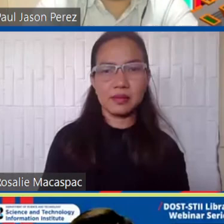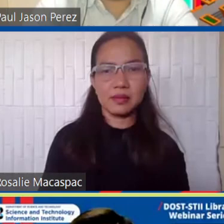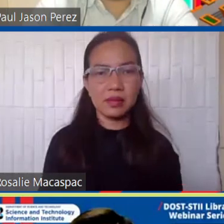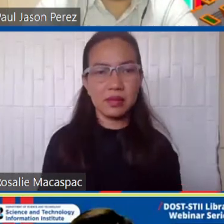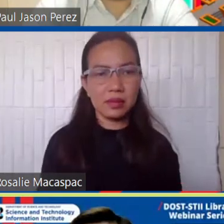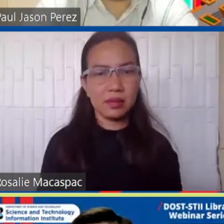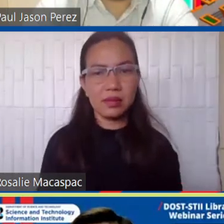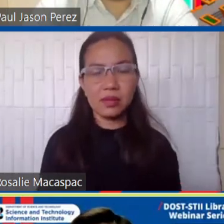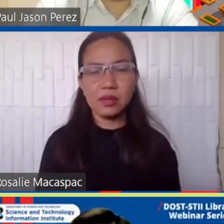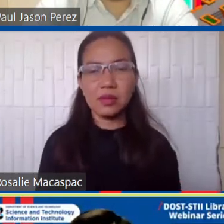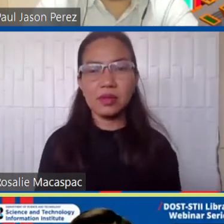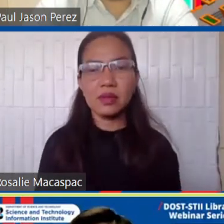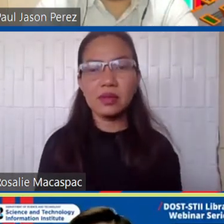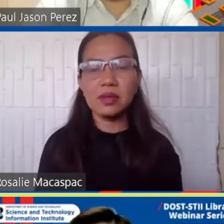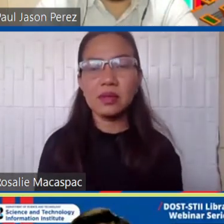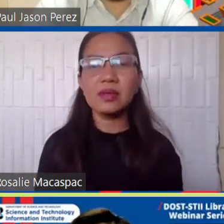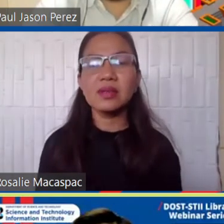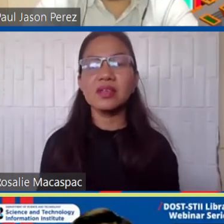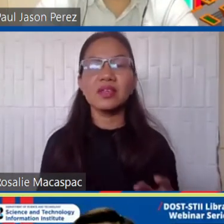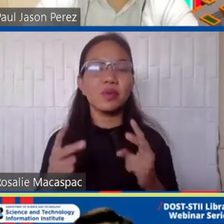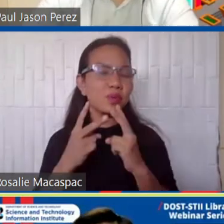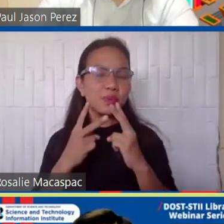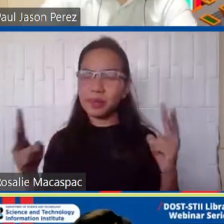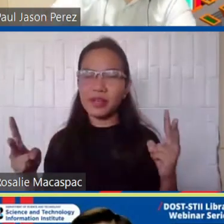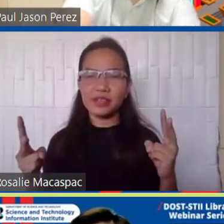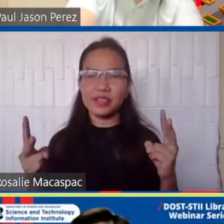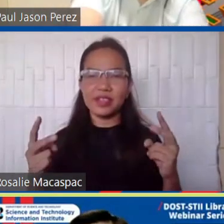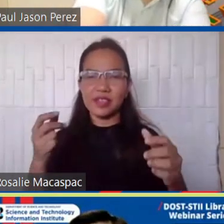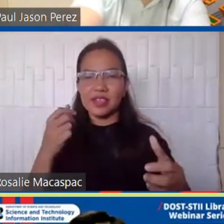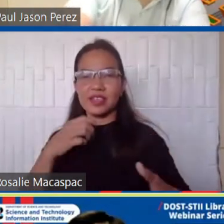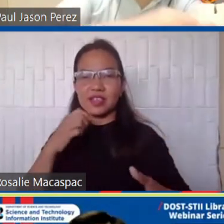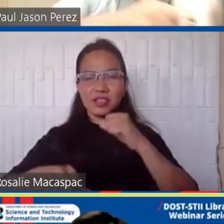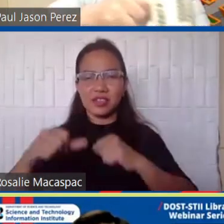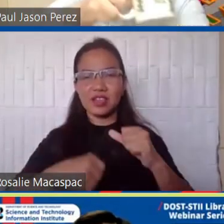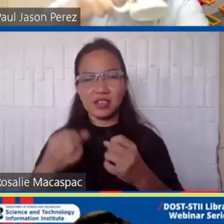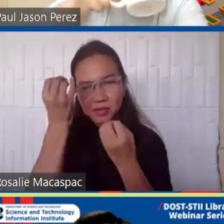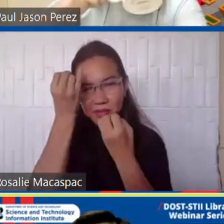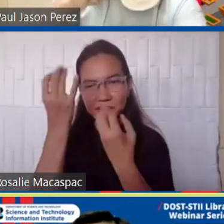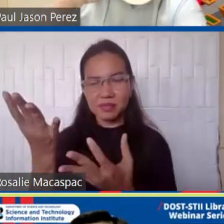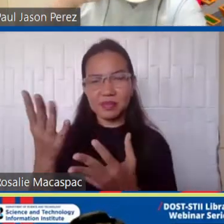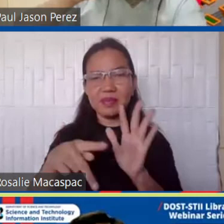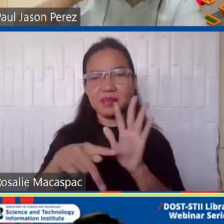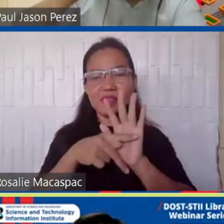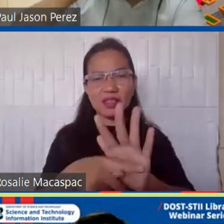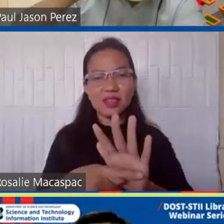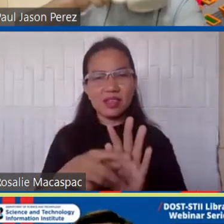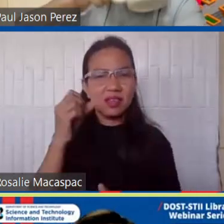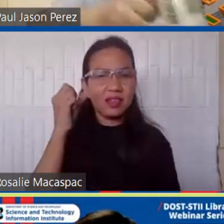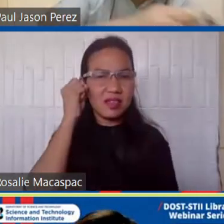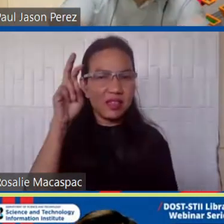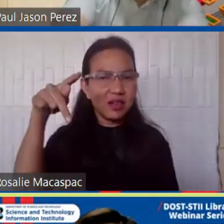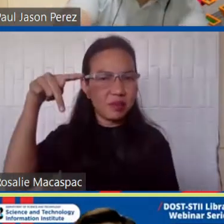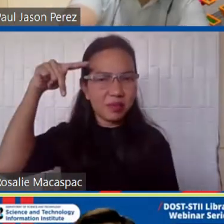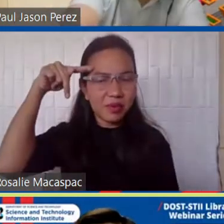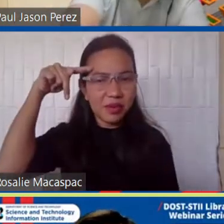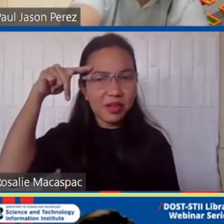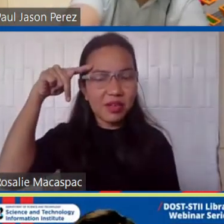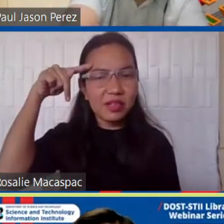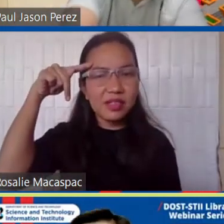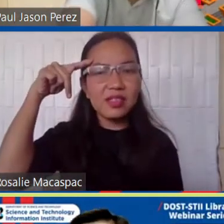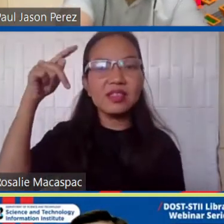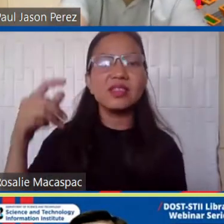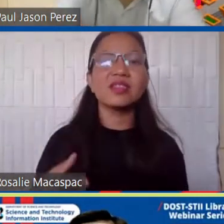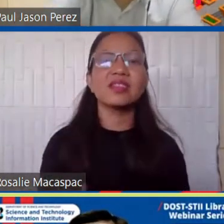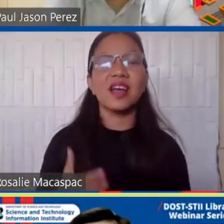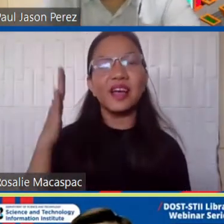Okay, sorry. That was a very interactive and informative presentation, Sir Paul. In my opinion, and I